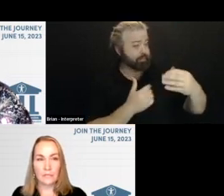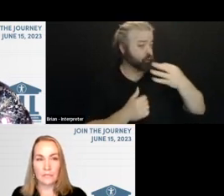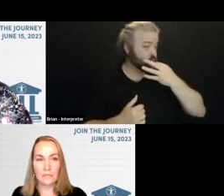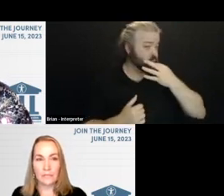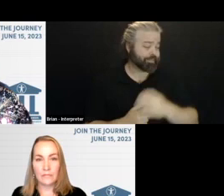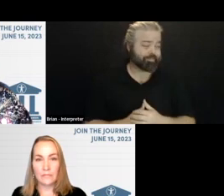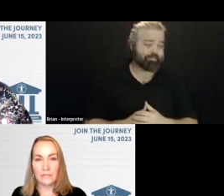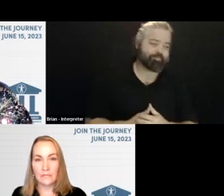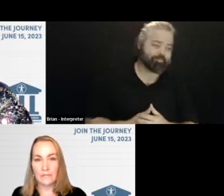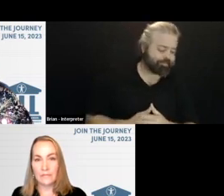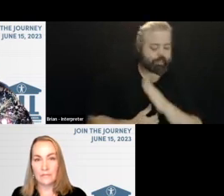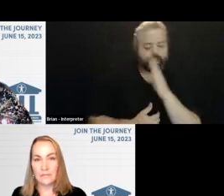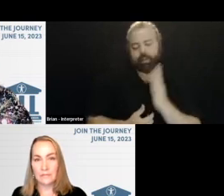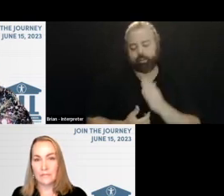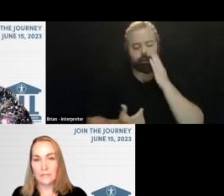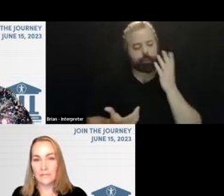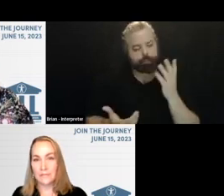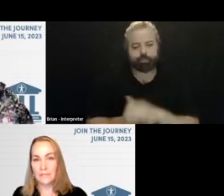But you never know.